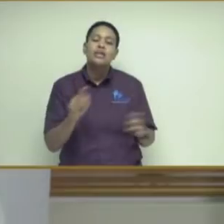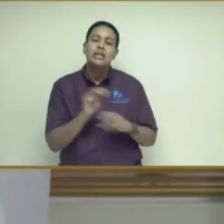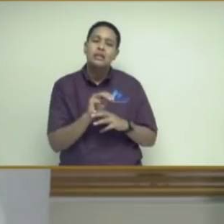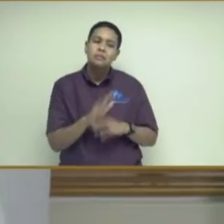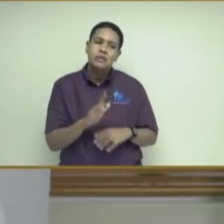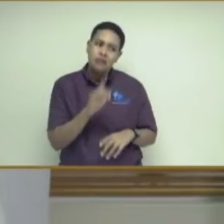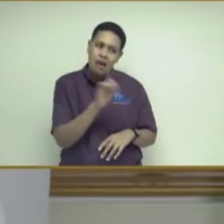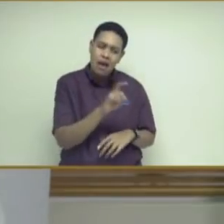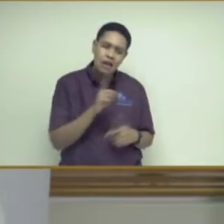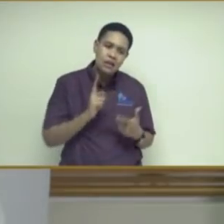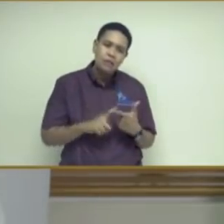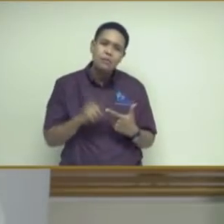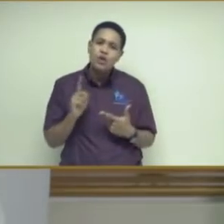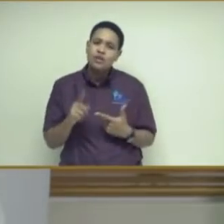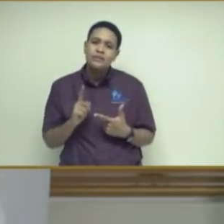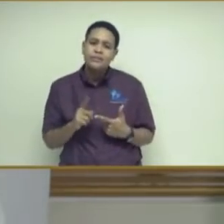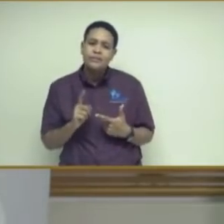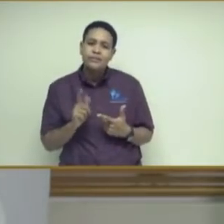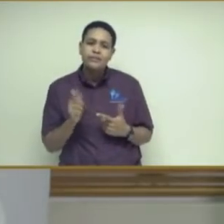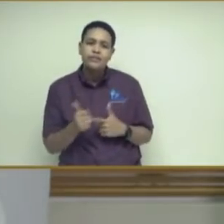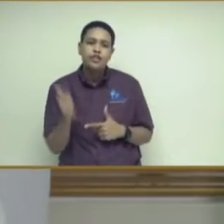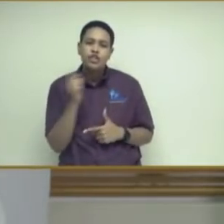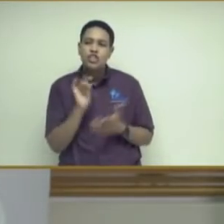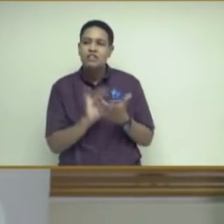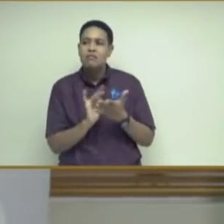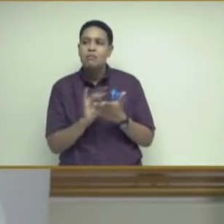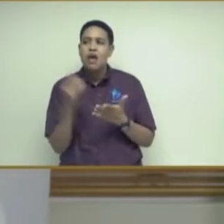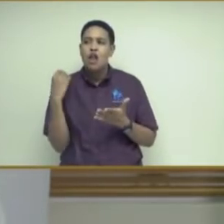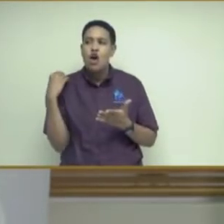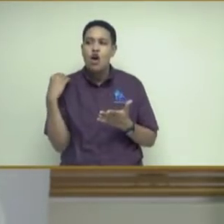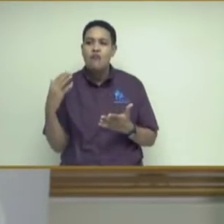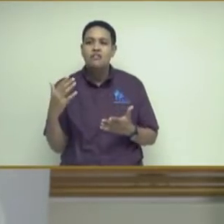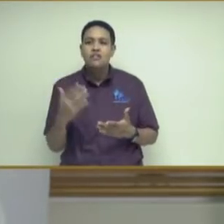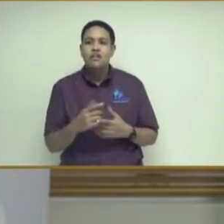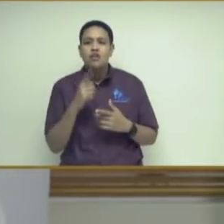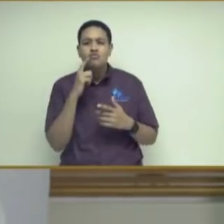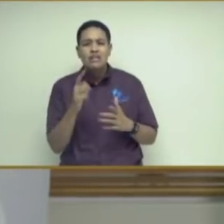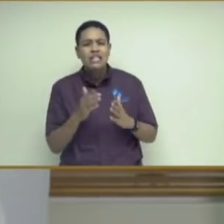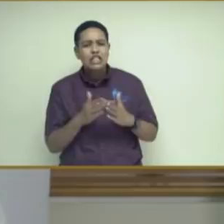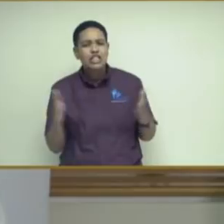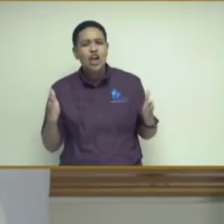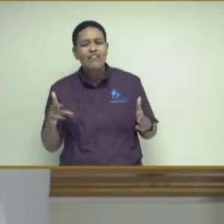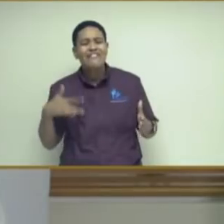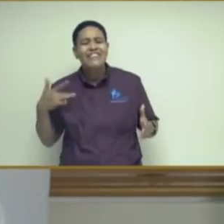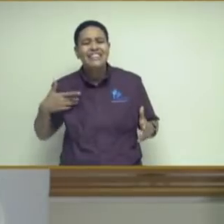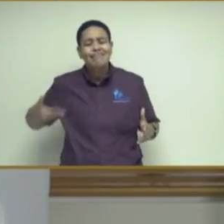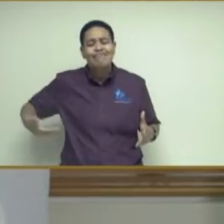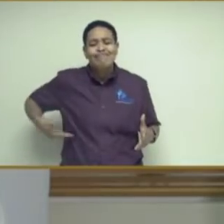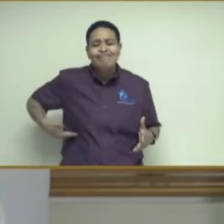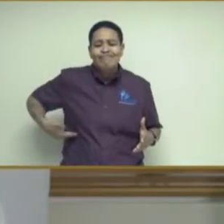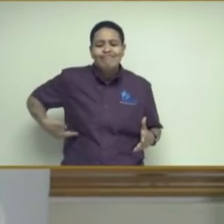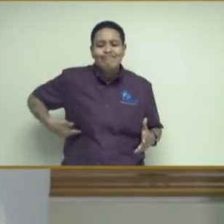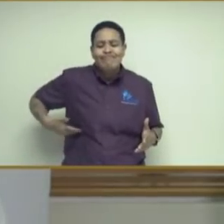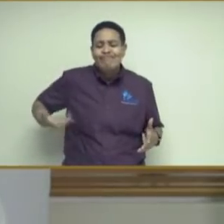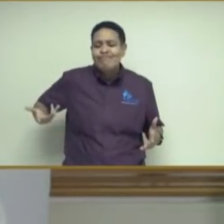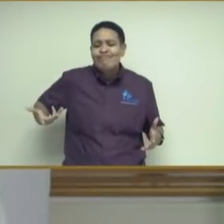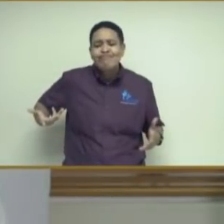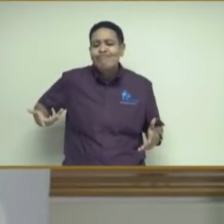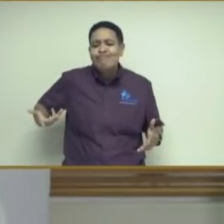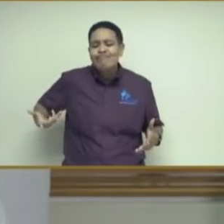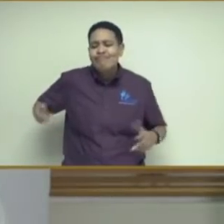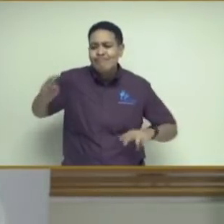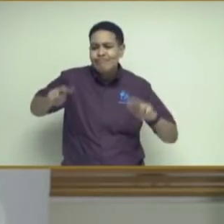and as well to the CMO. There's been this general sense that as